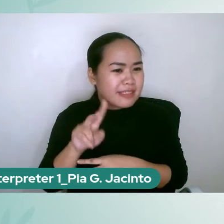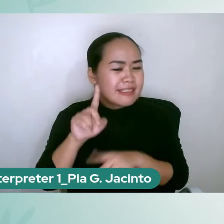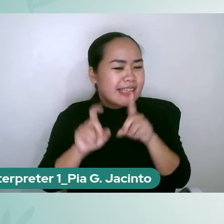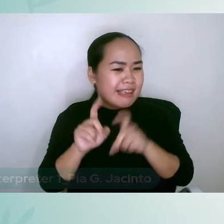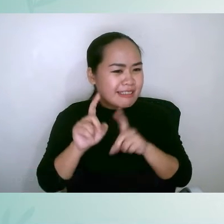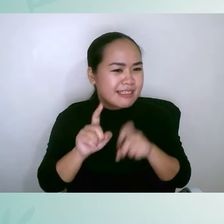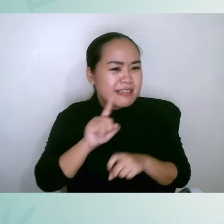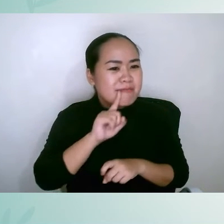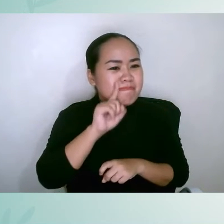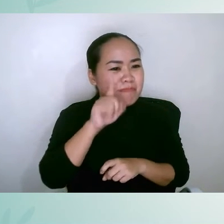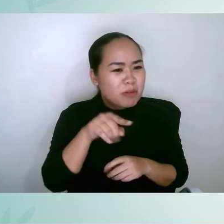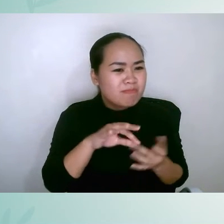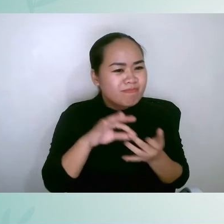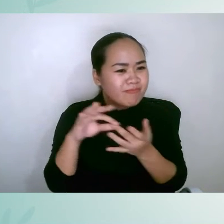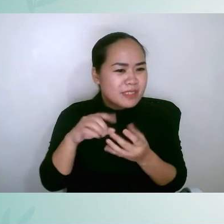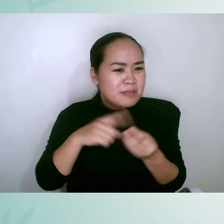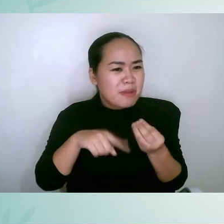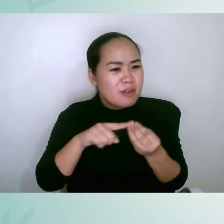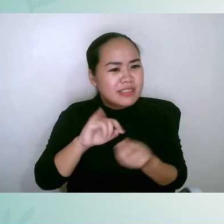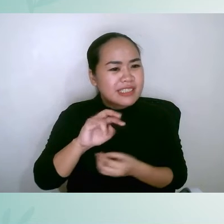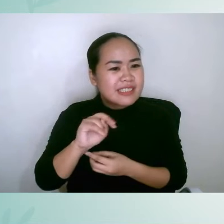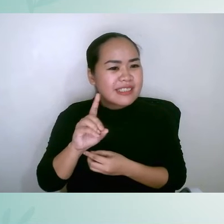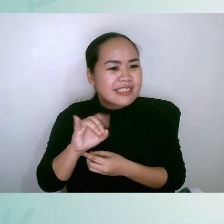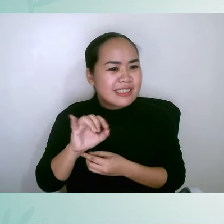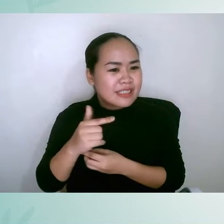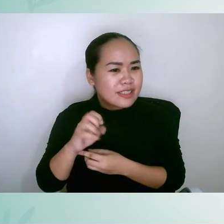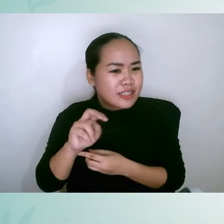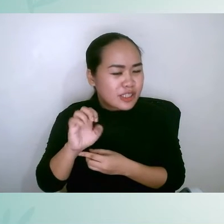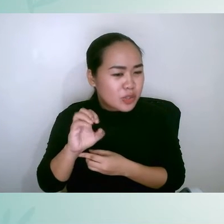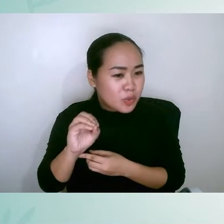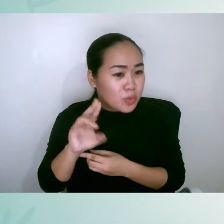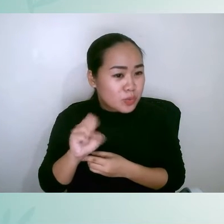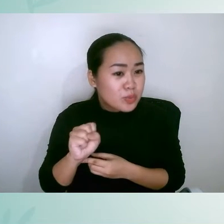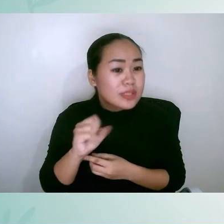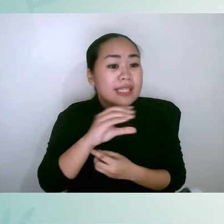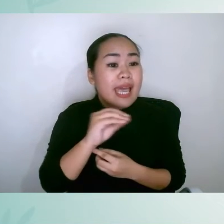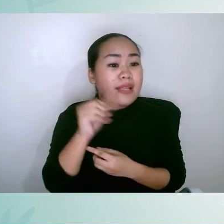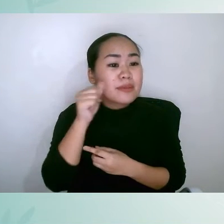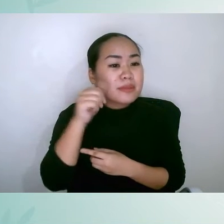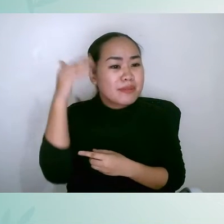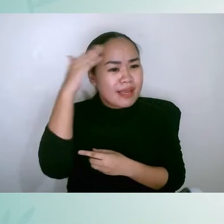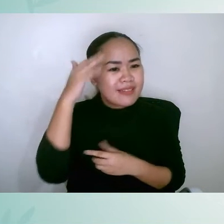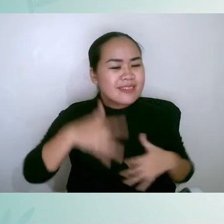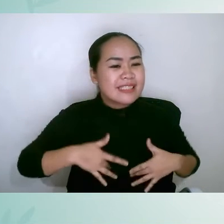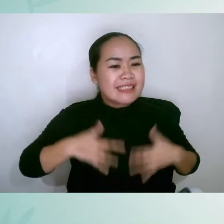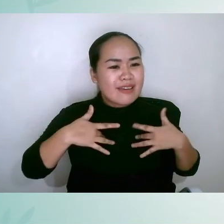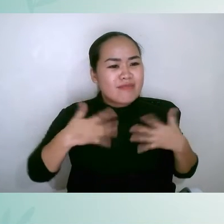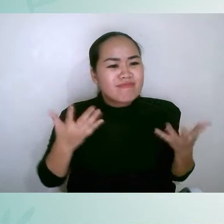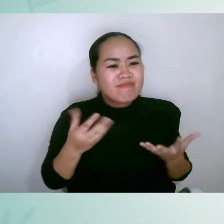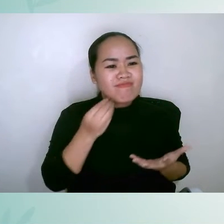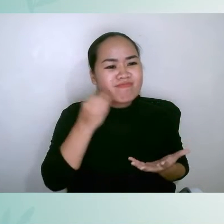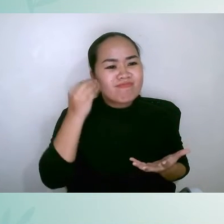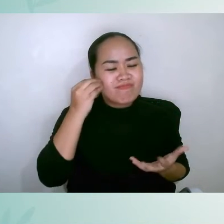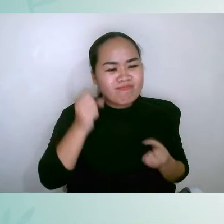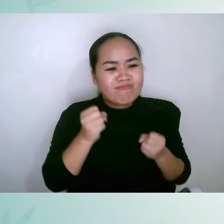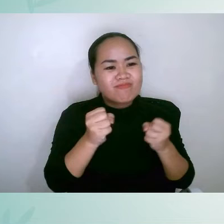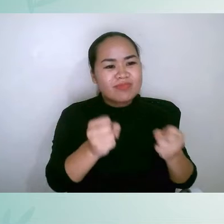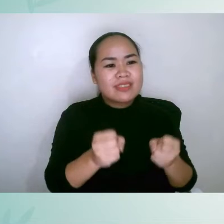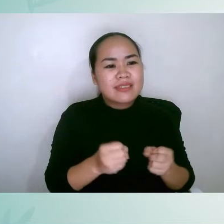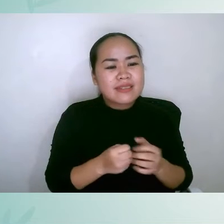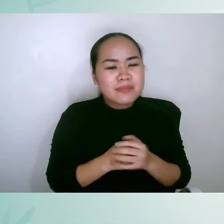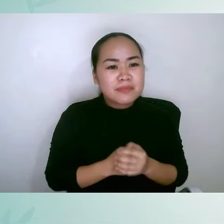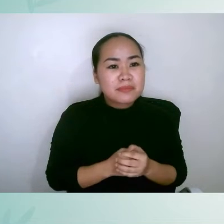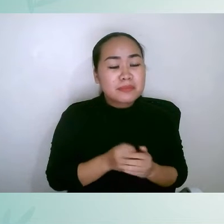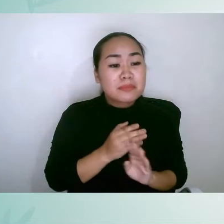in Indigenous communities and women living in the streets. So, okay, before we move to the next